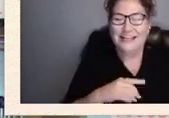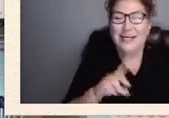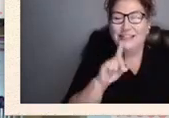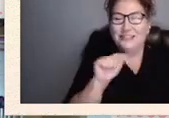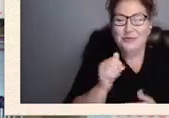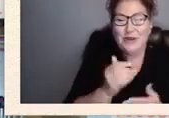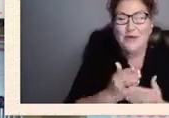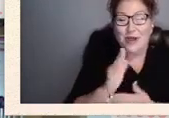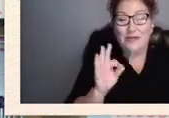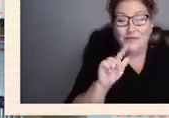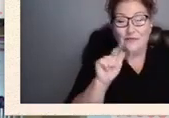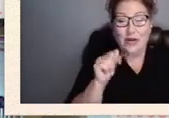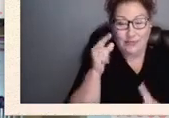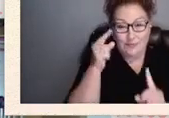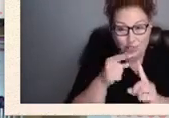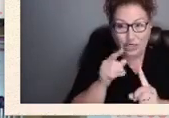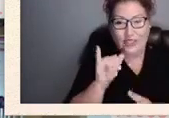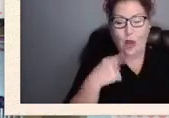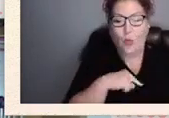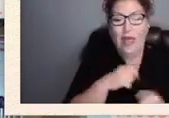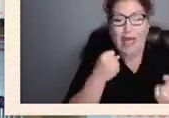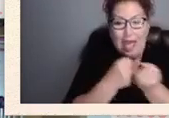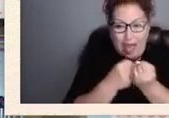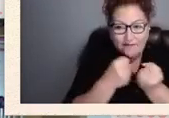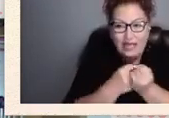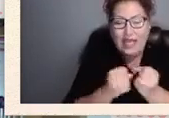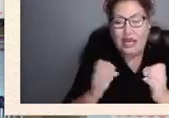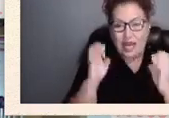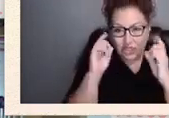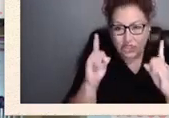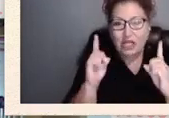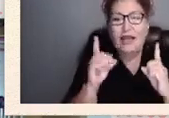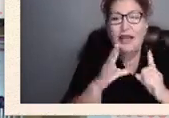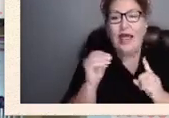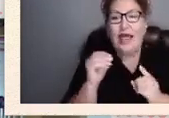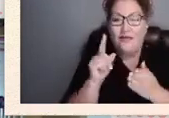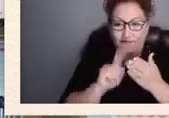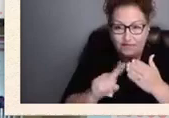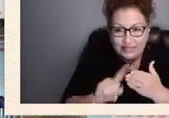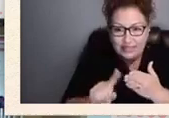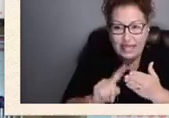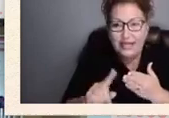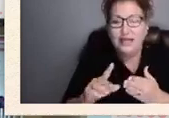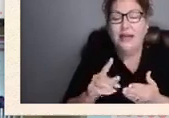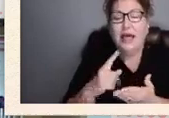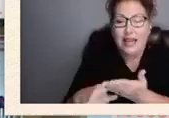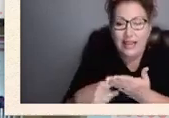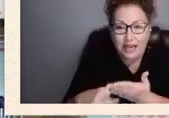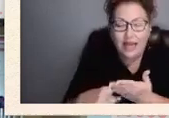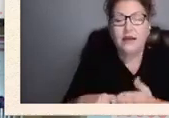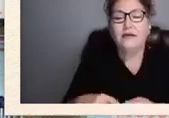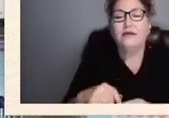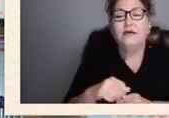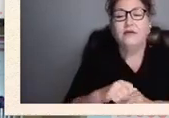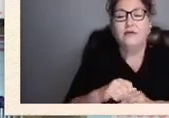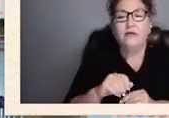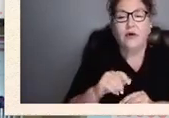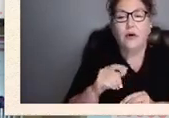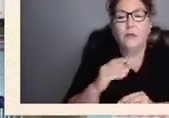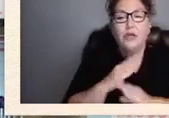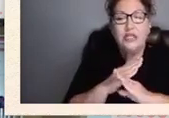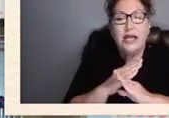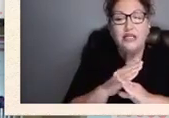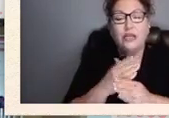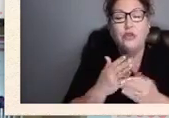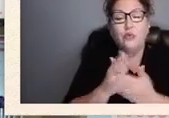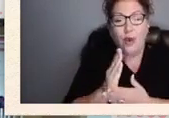mission is that we advocate, educate, investigate, and litigate to protect the advance the rights,